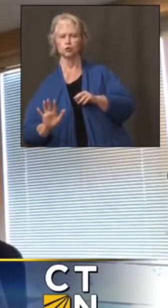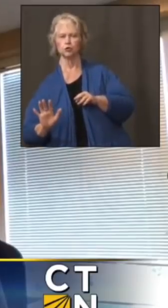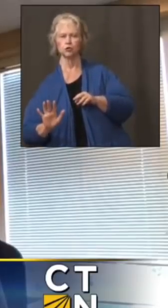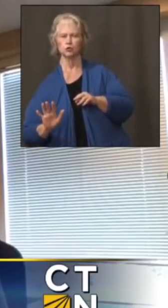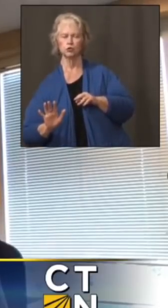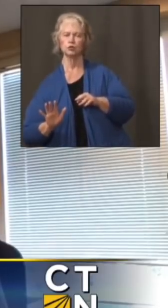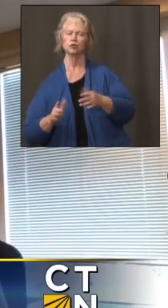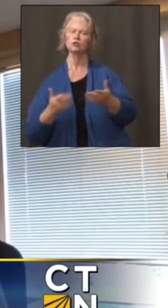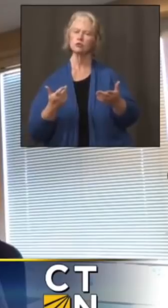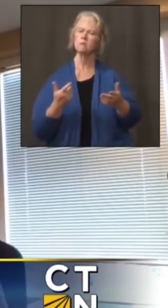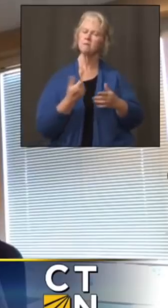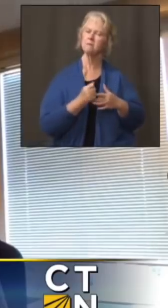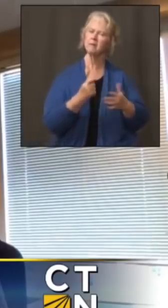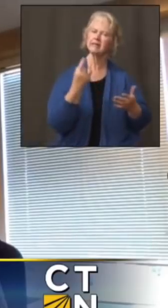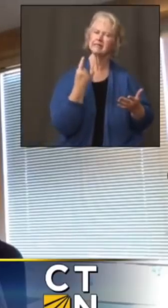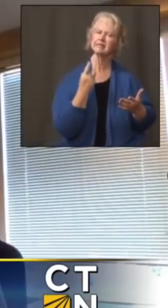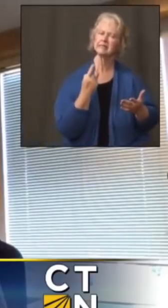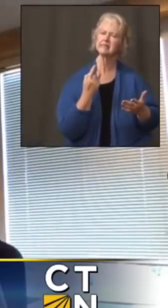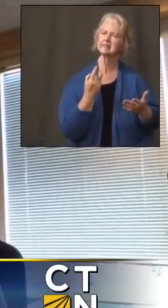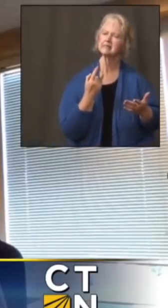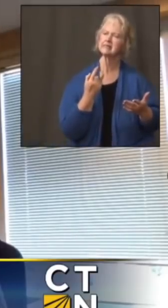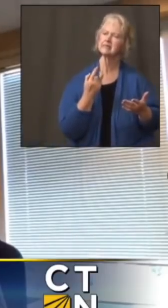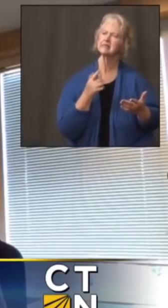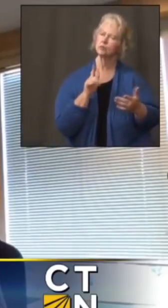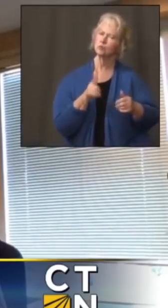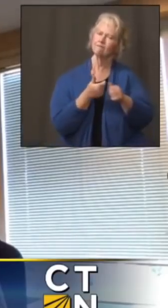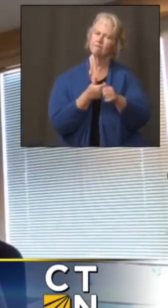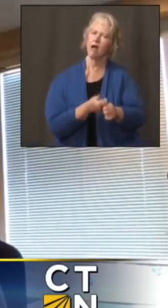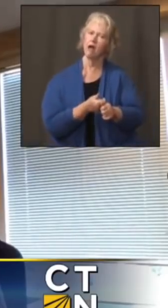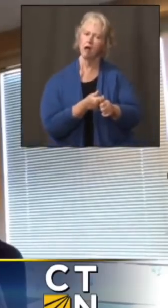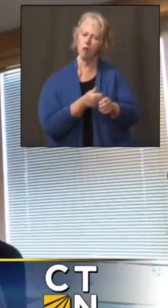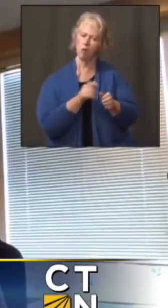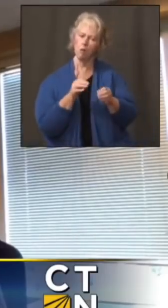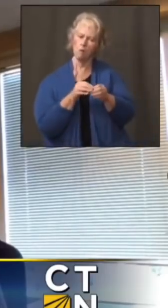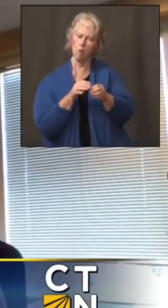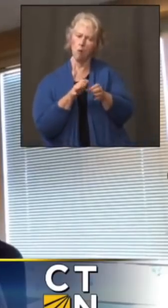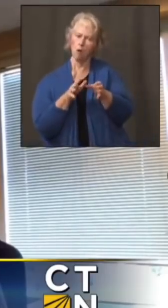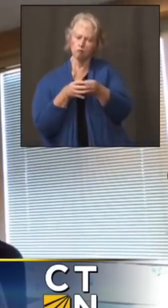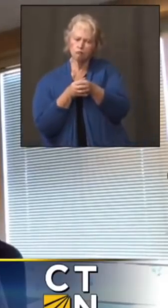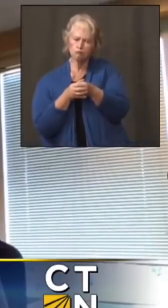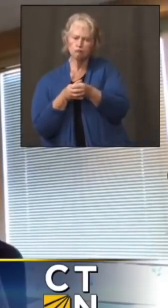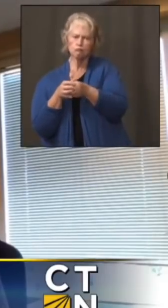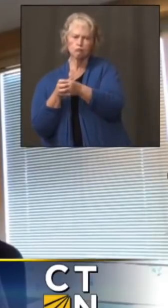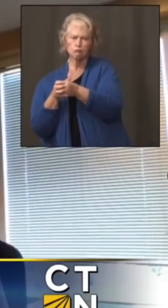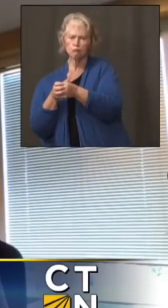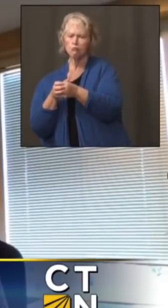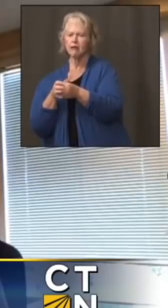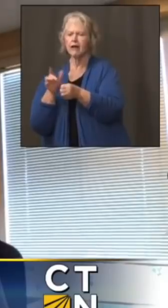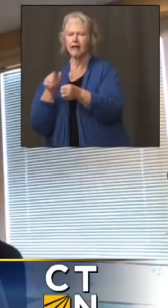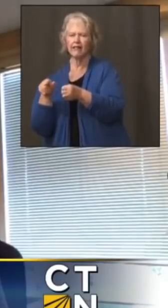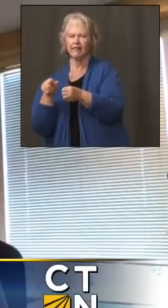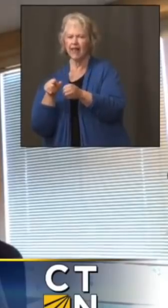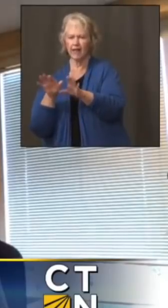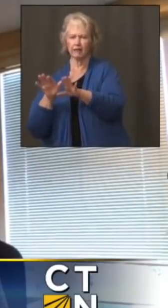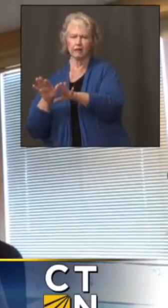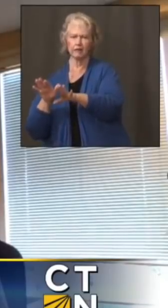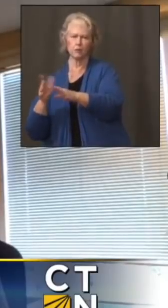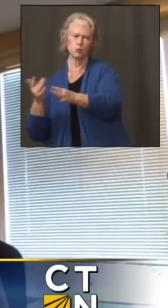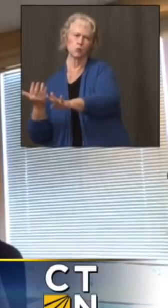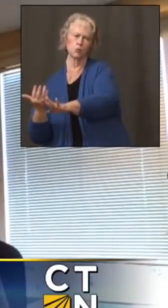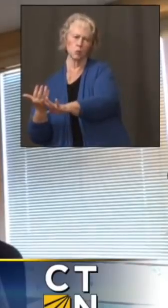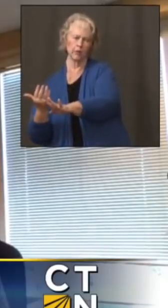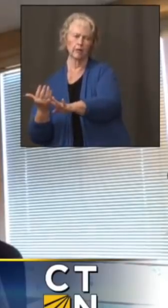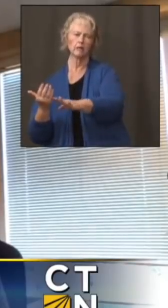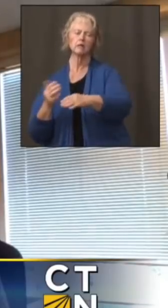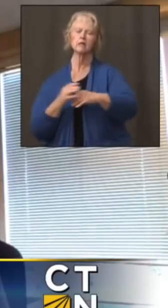to having a more localized approach to some of these changes in the phases,